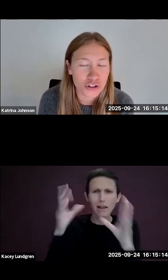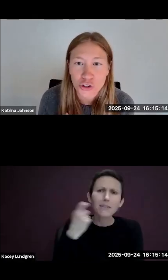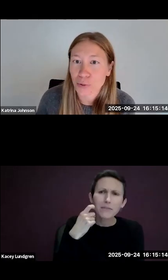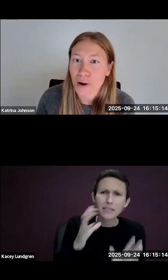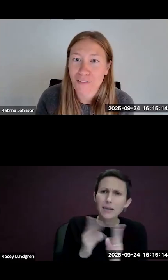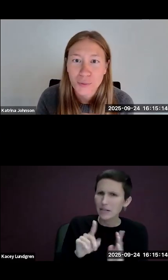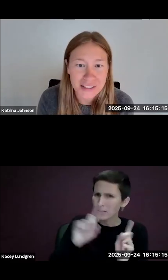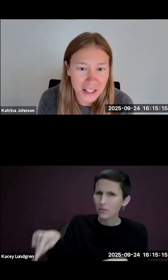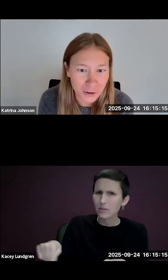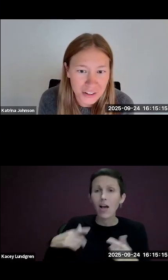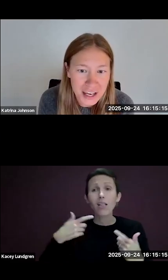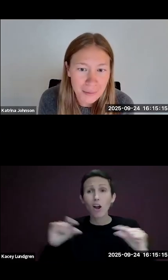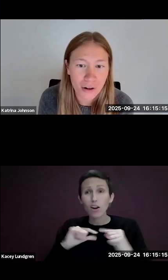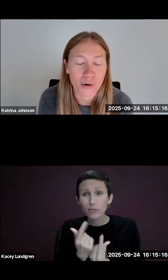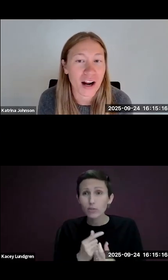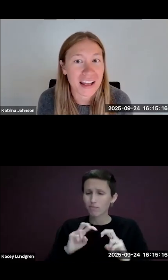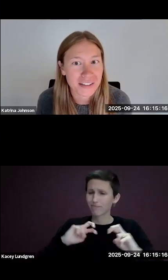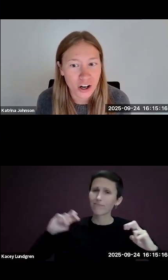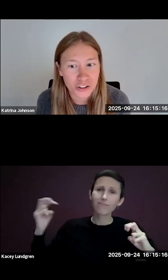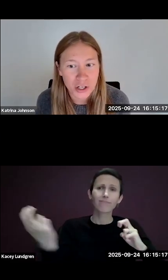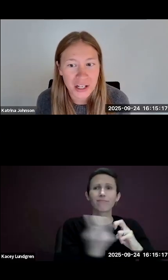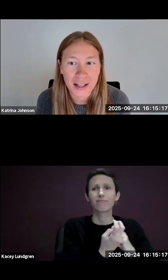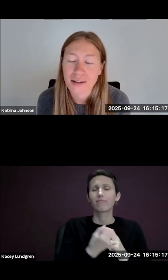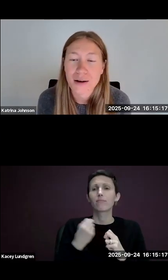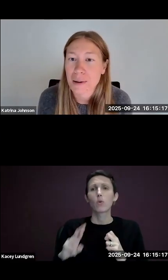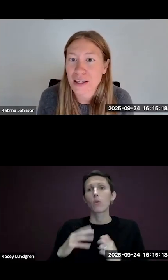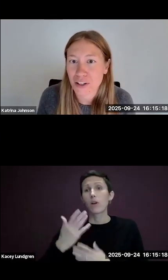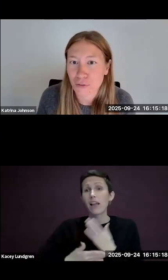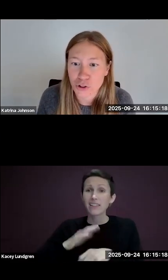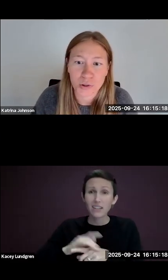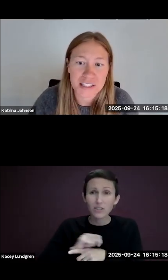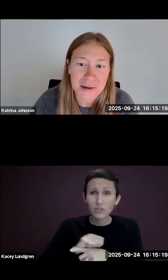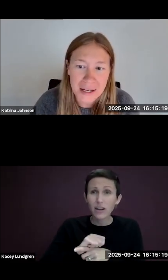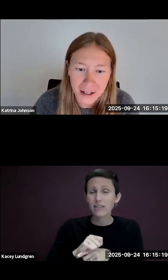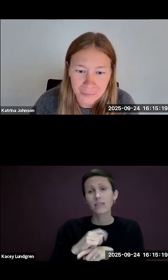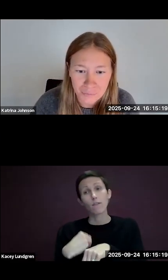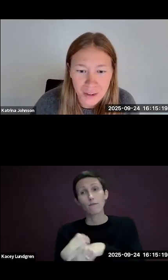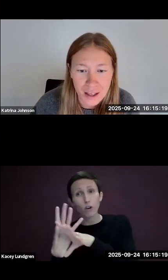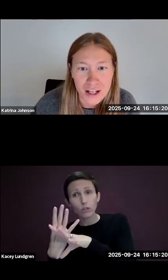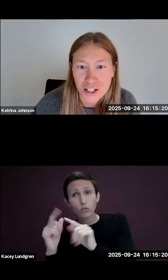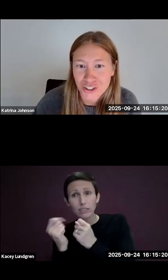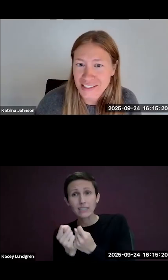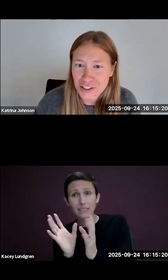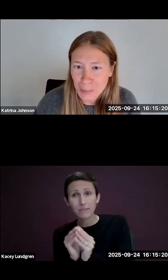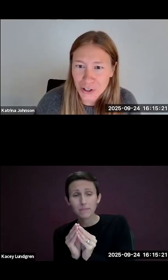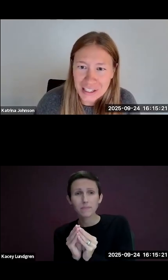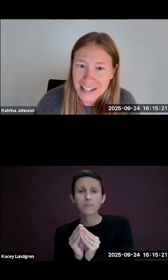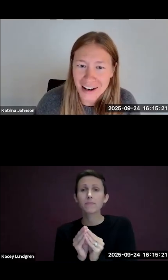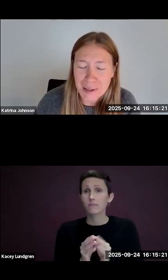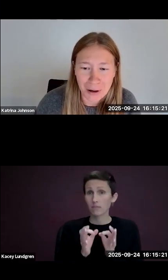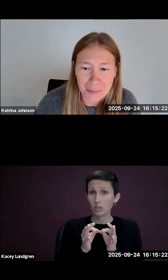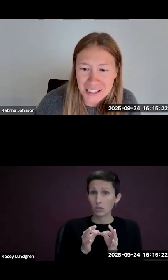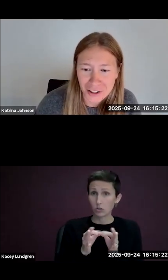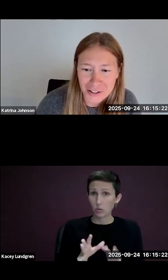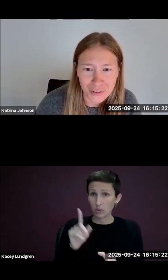maybe a large group, everyone sitting around the table, or a hands-on training, maybe even a virtual team meeting. Does the interpreter